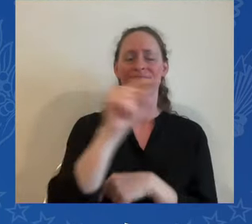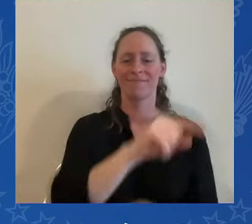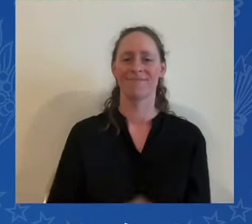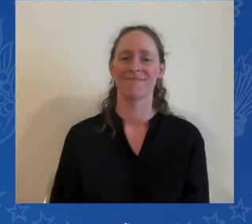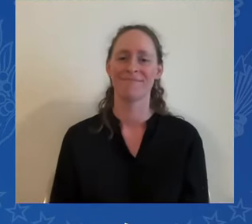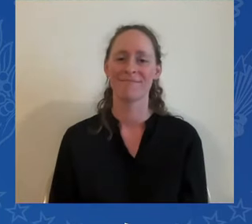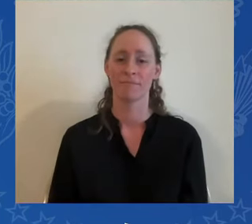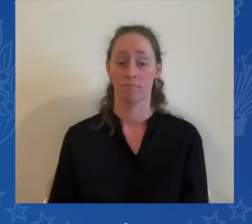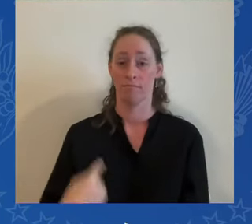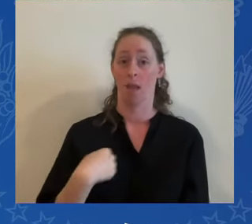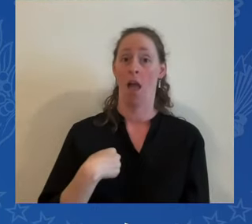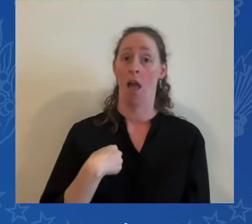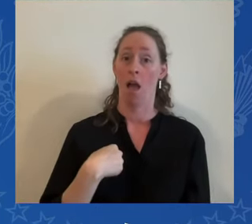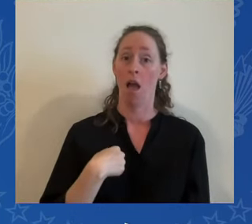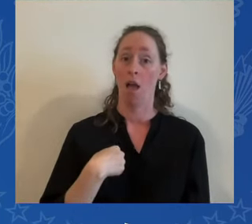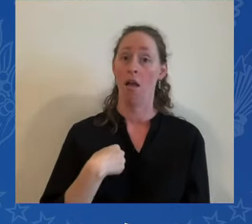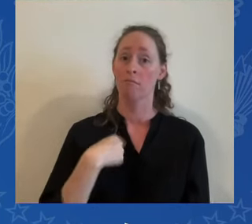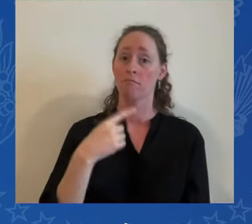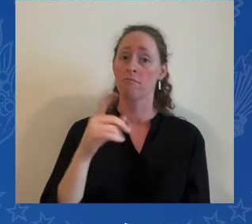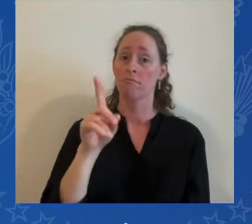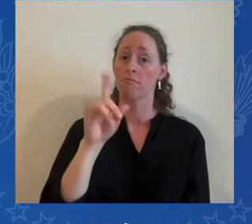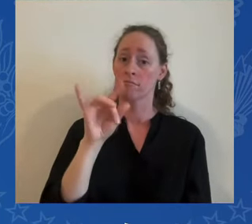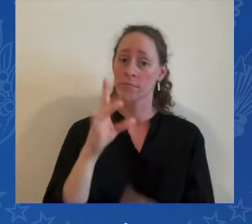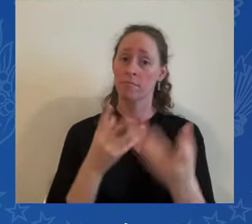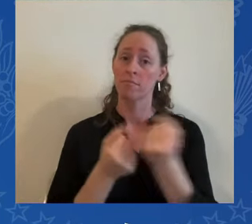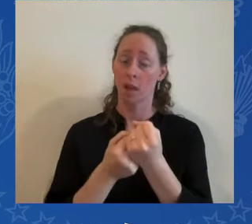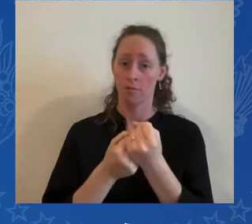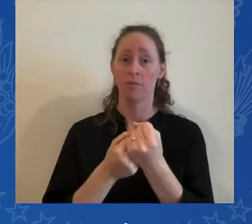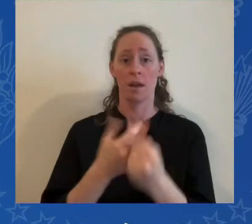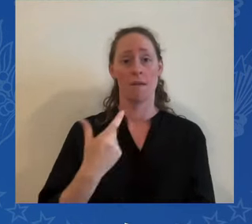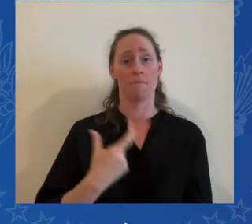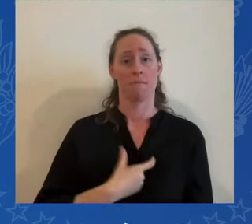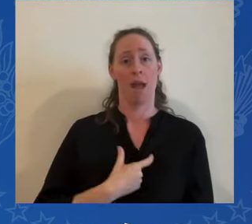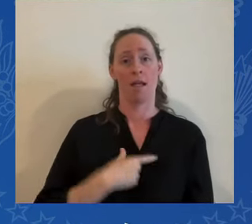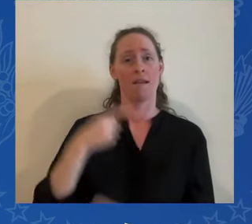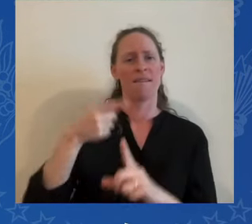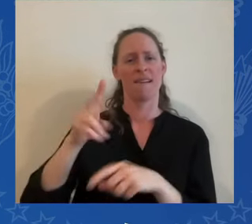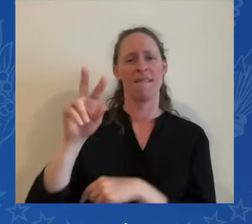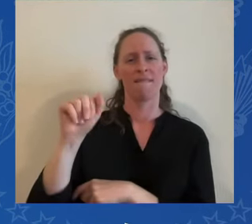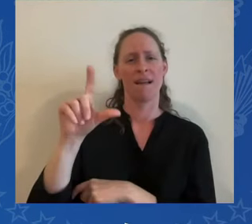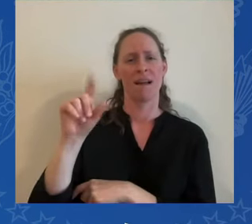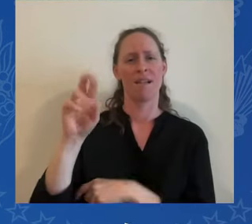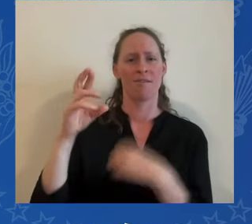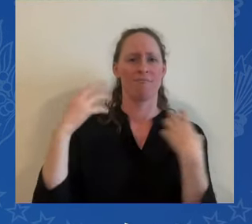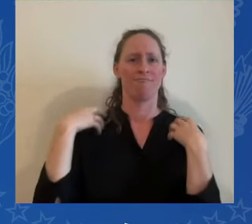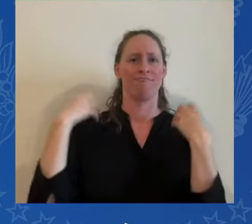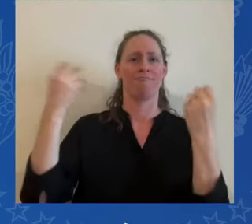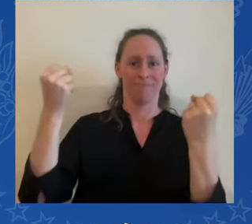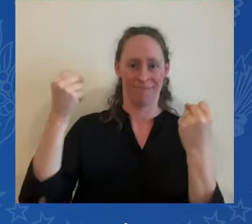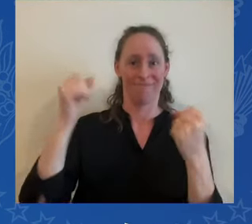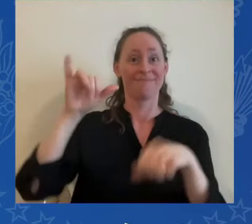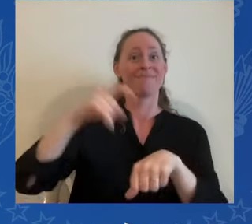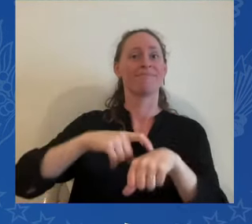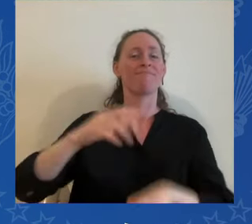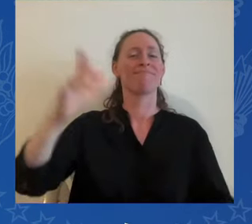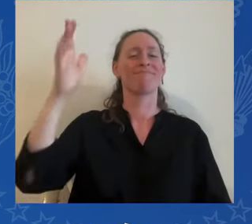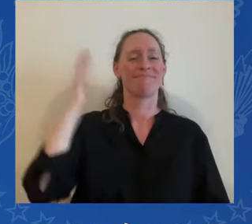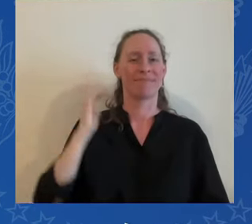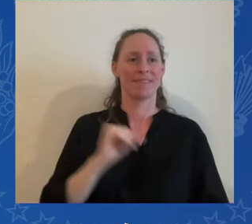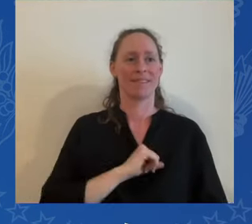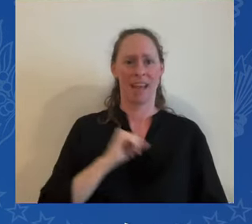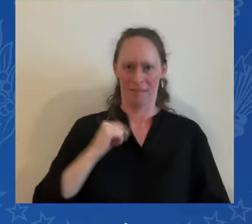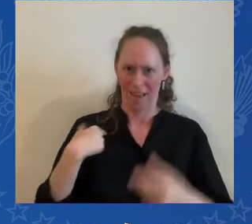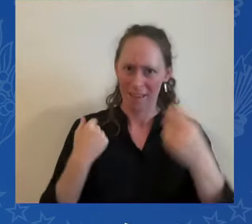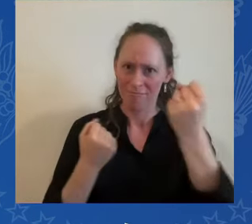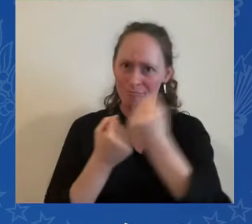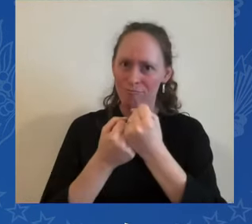U.S. Senator, the Medal of Valor when I was a U.S. Senator. These are the same, these are some of the most meaningful things that I do